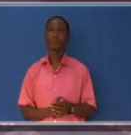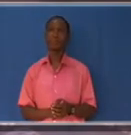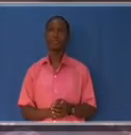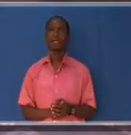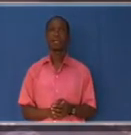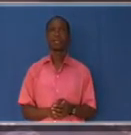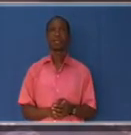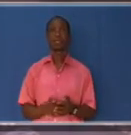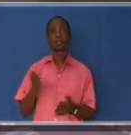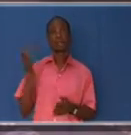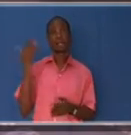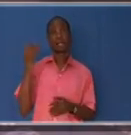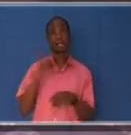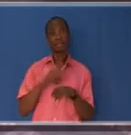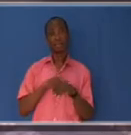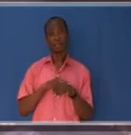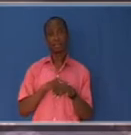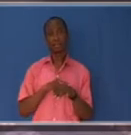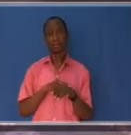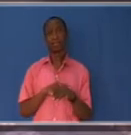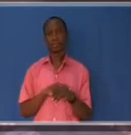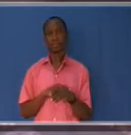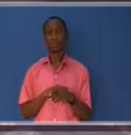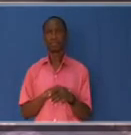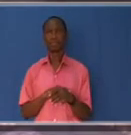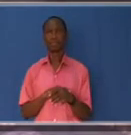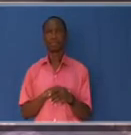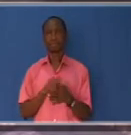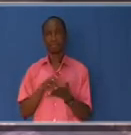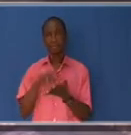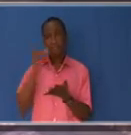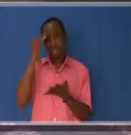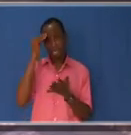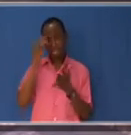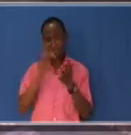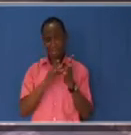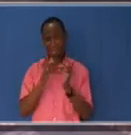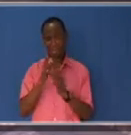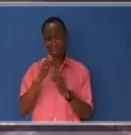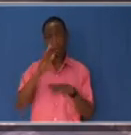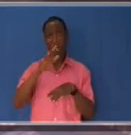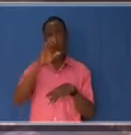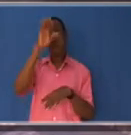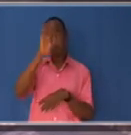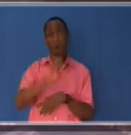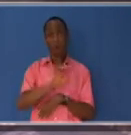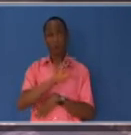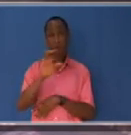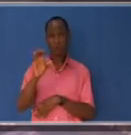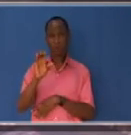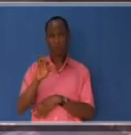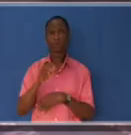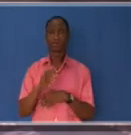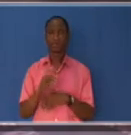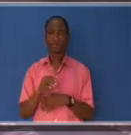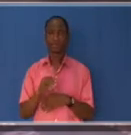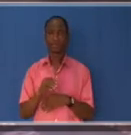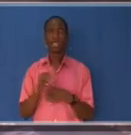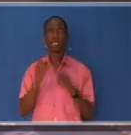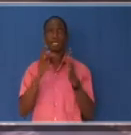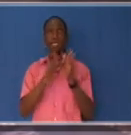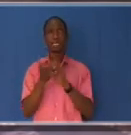eje yankopon de ahye na num a onyan kan kire asomafo no nanso ebre aso se ofri